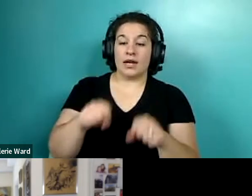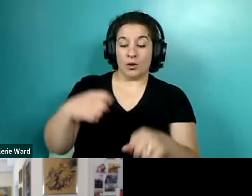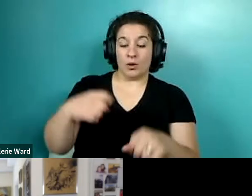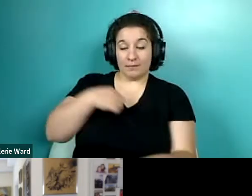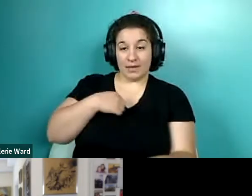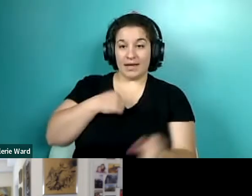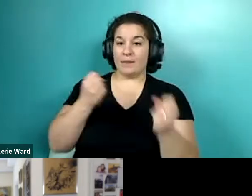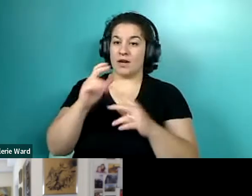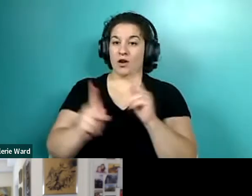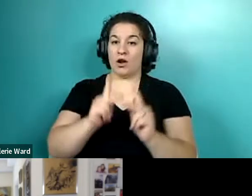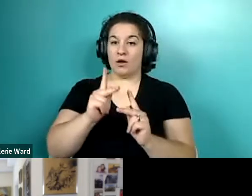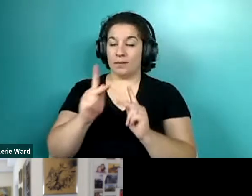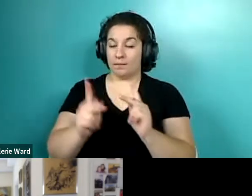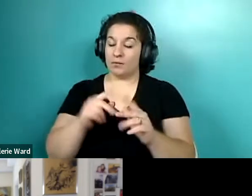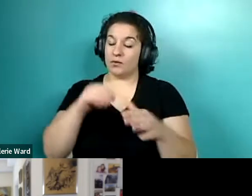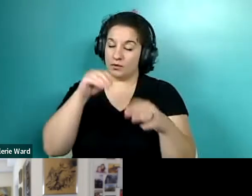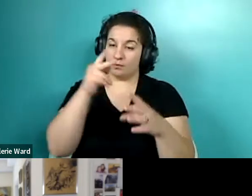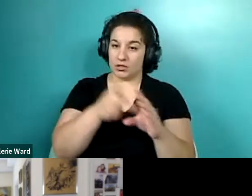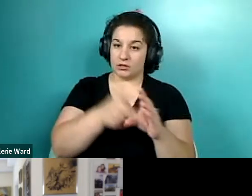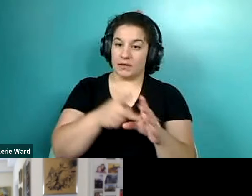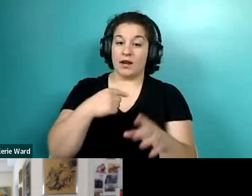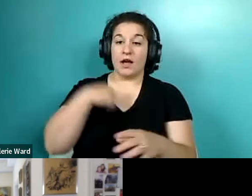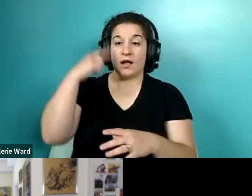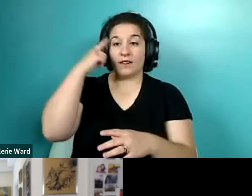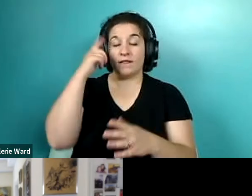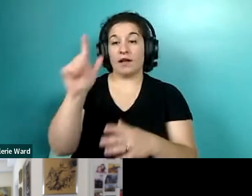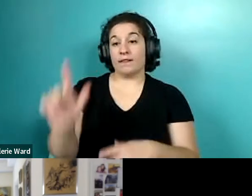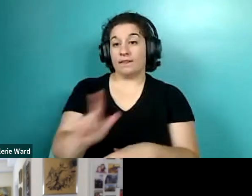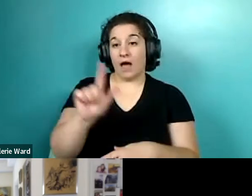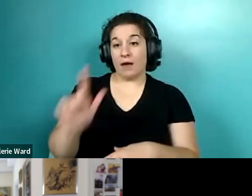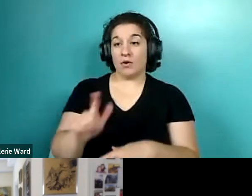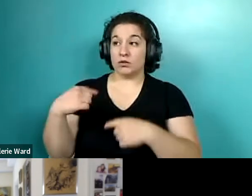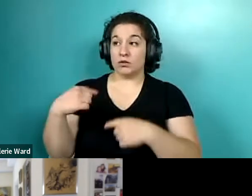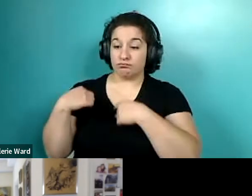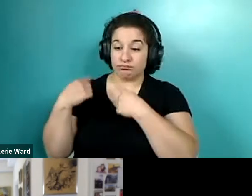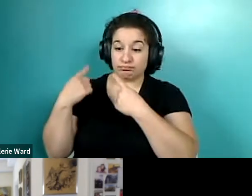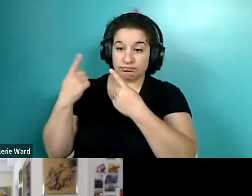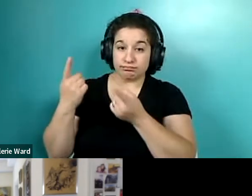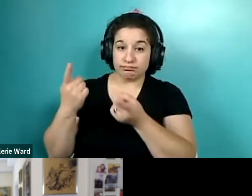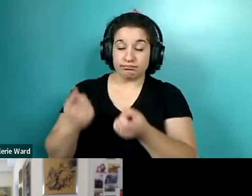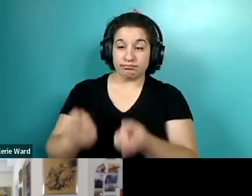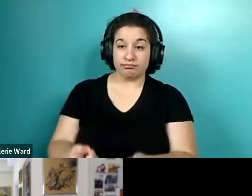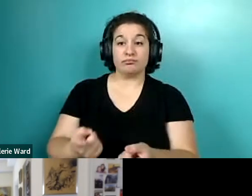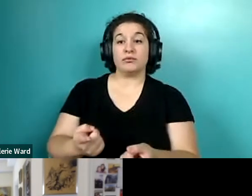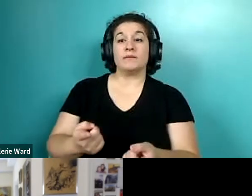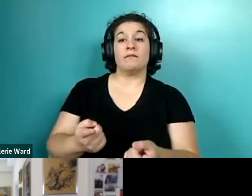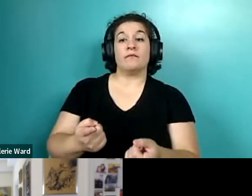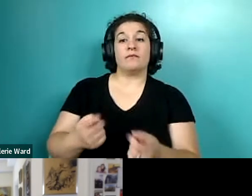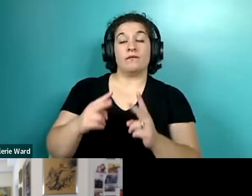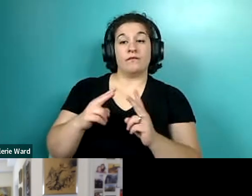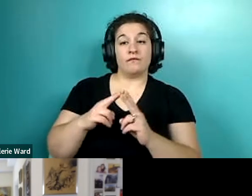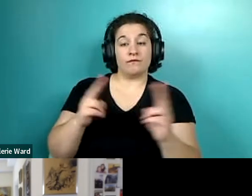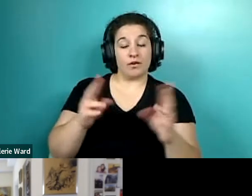quite frankly, that libraries over time have really been, a very